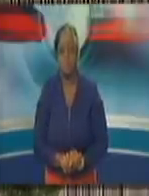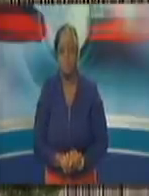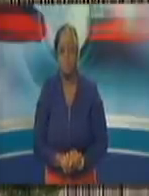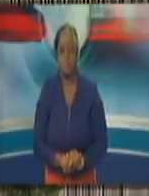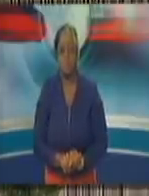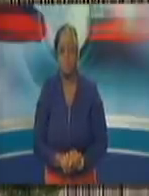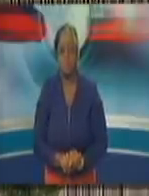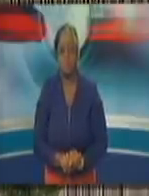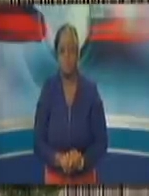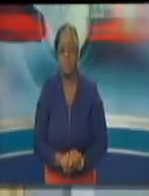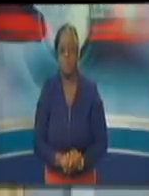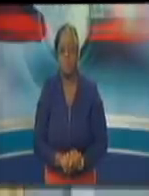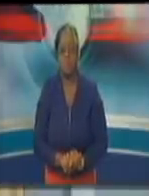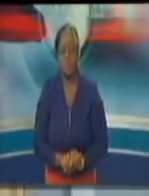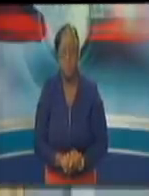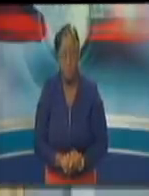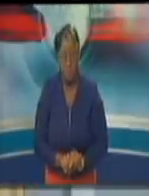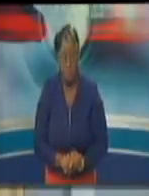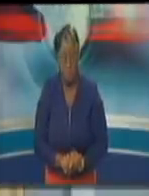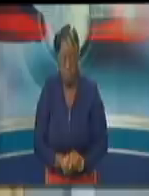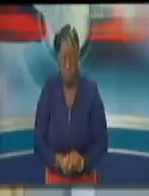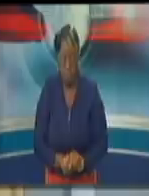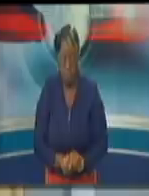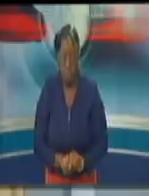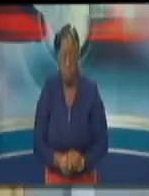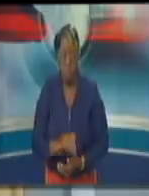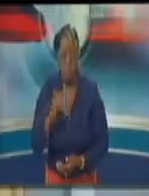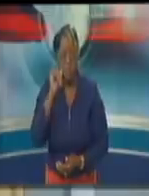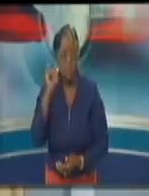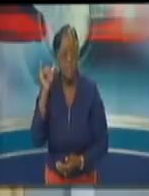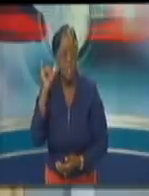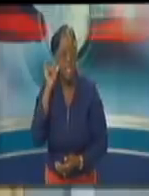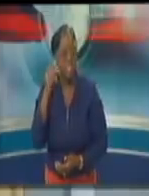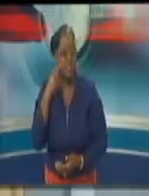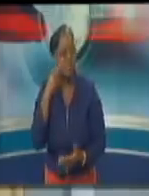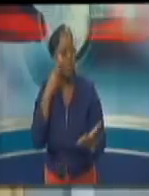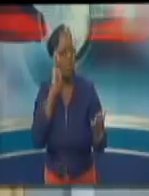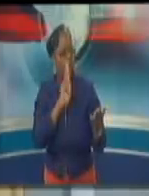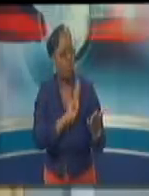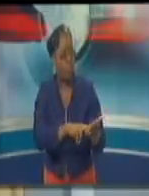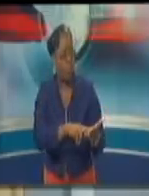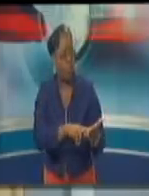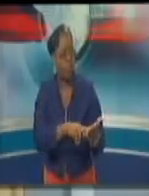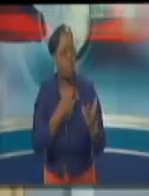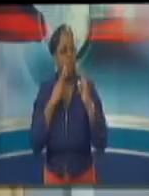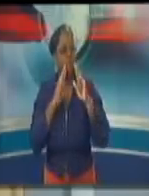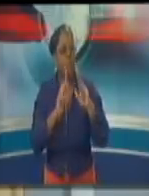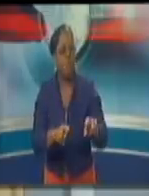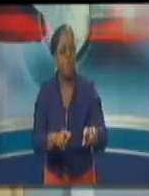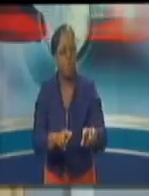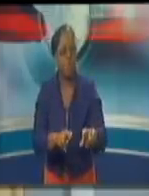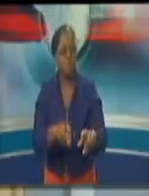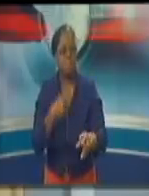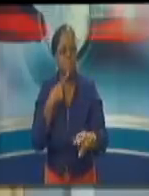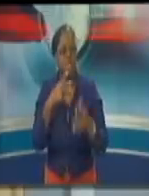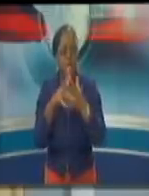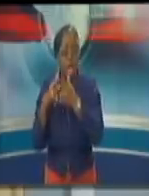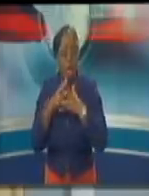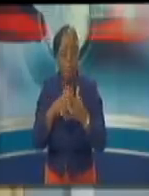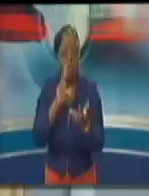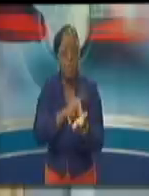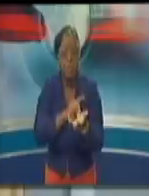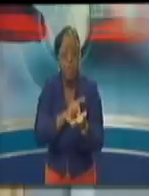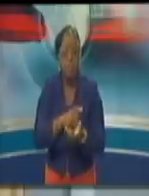Good morning. Ian Wilson from TTT. Now, yesterday I saw a report from ABC where American doctors are